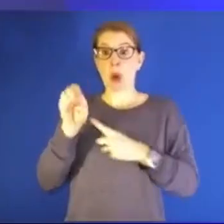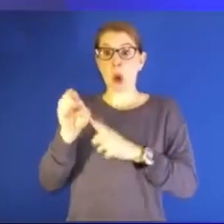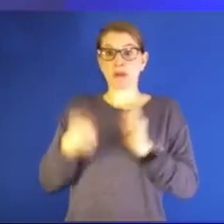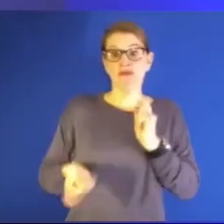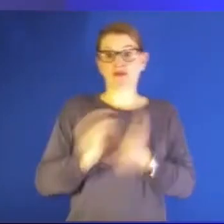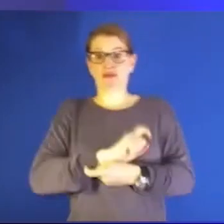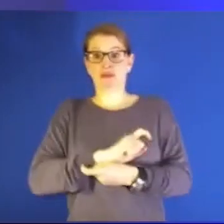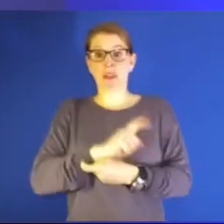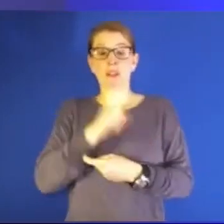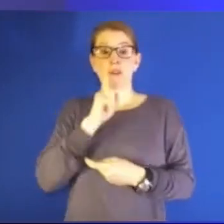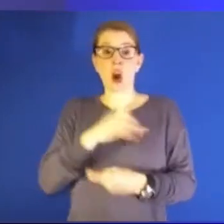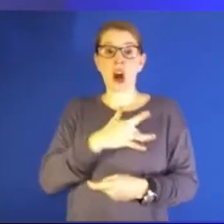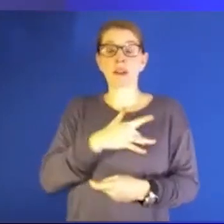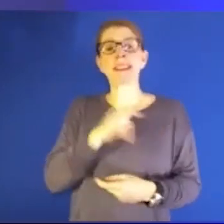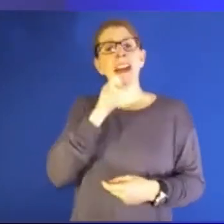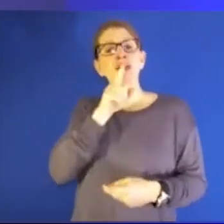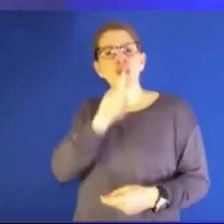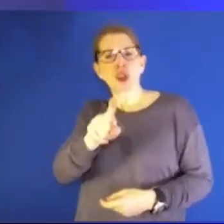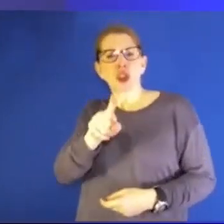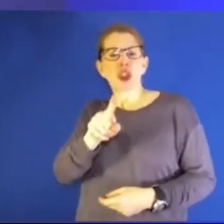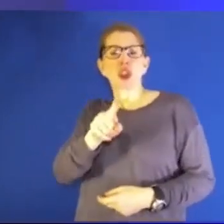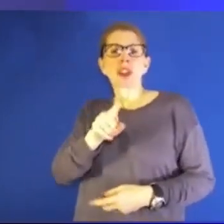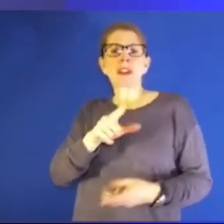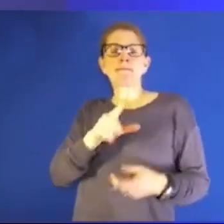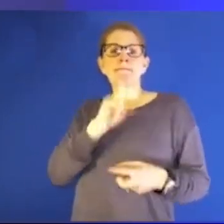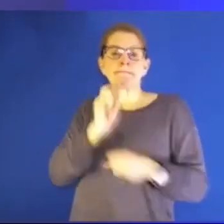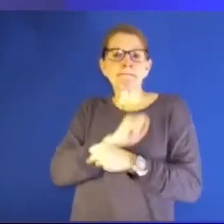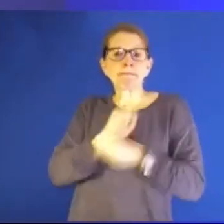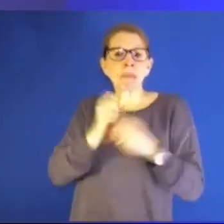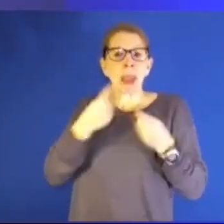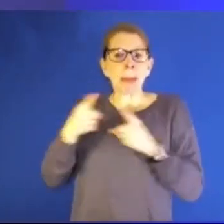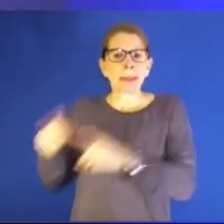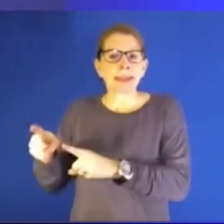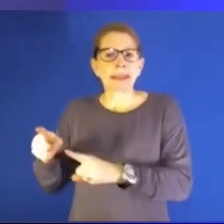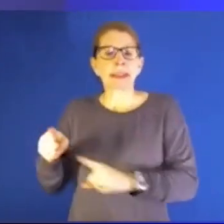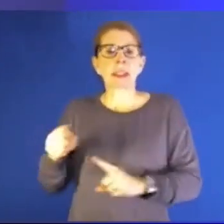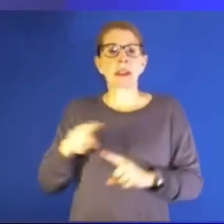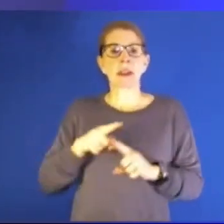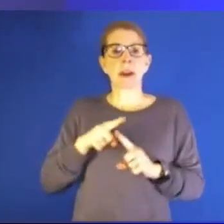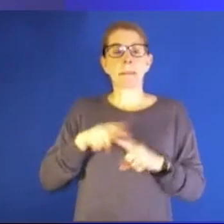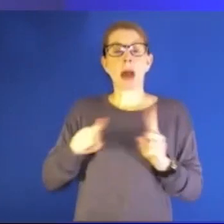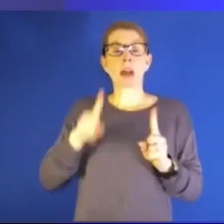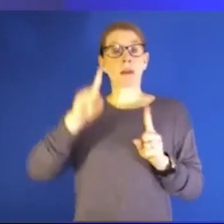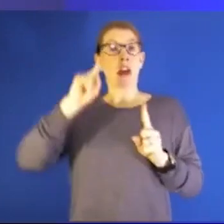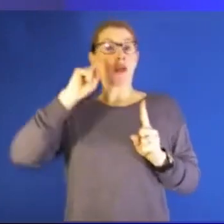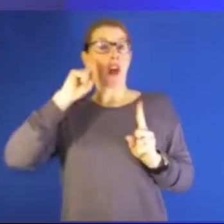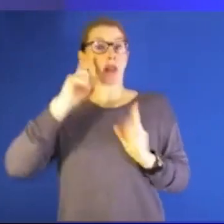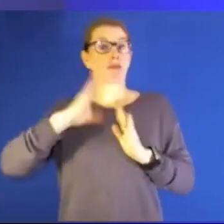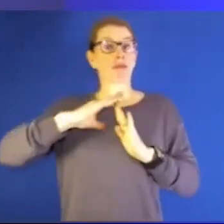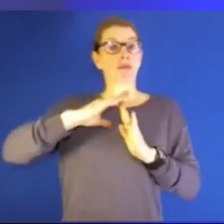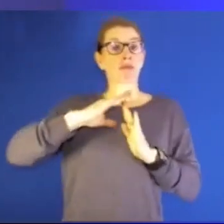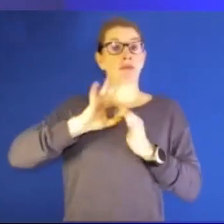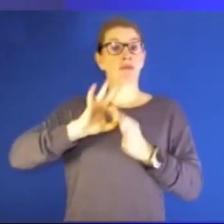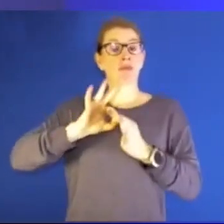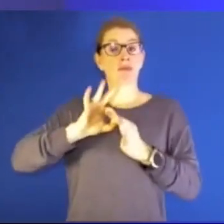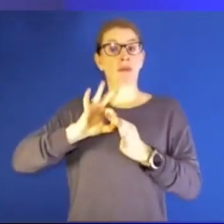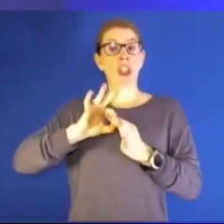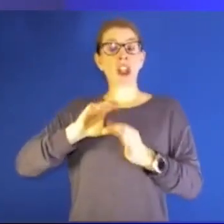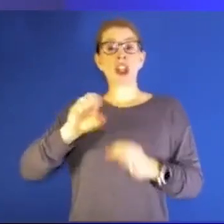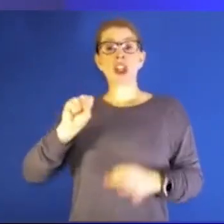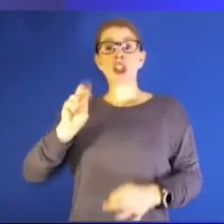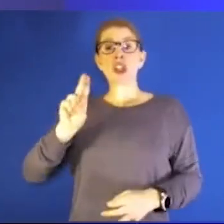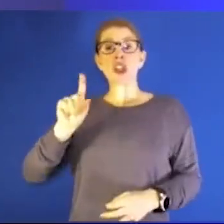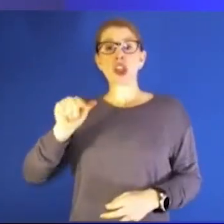quite sure about the pathogenesis of the stress cardiomyopathy. The leading thought revolves around catecholamine surges